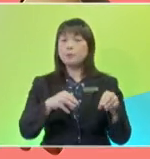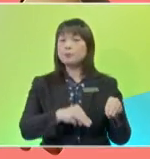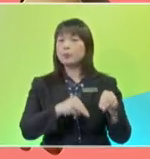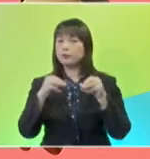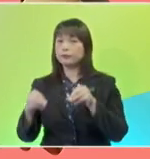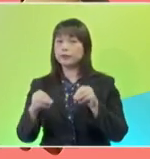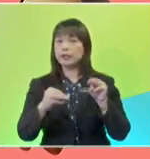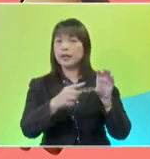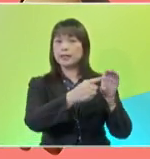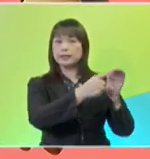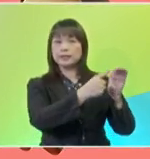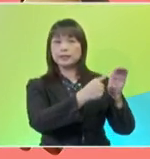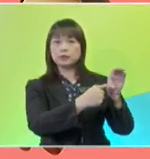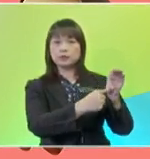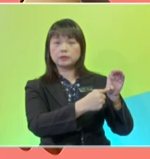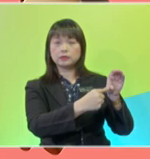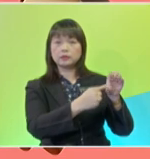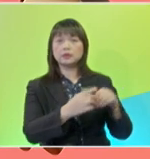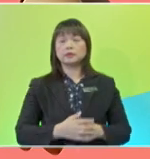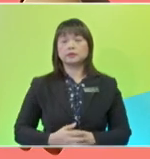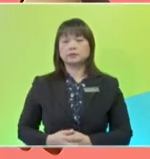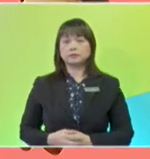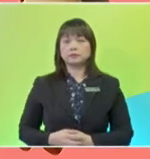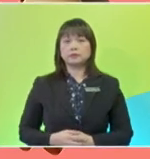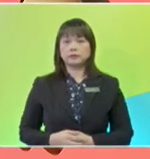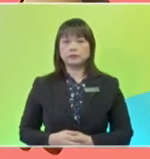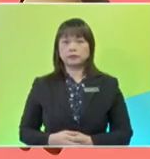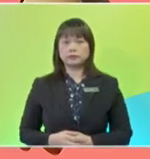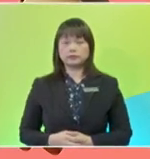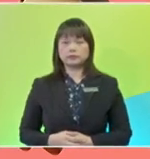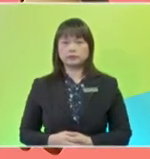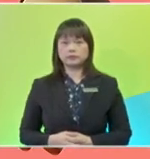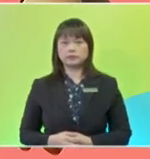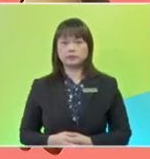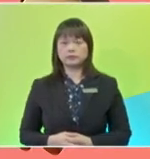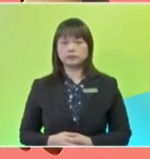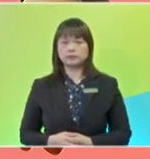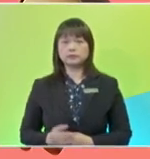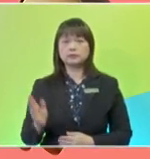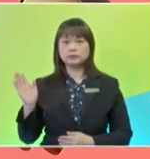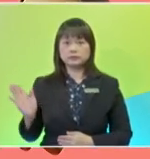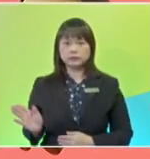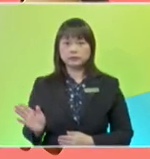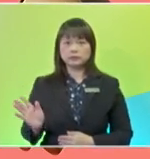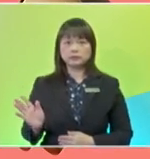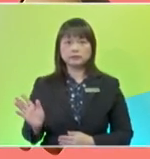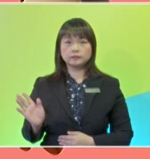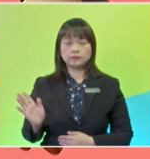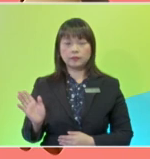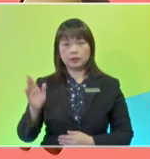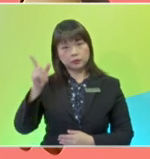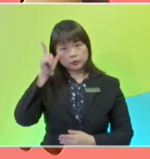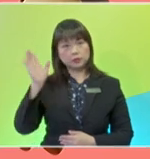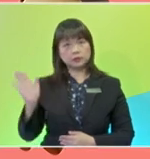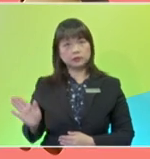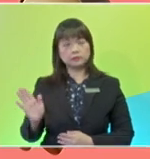Anti-clockwise, the second moon will be called the crescent moon. Mm-hmm. And then you get a half moon, then the gibbous moon. And finally,